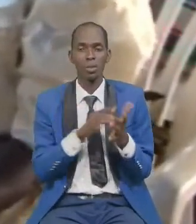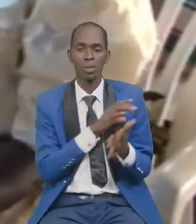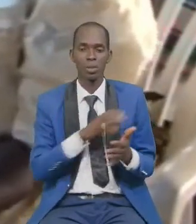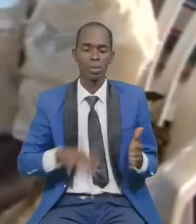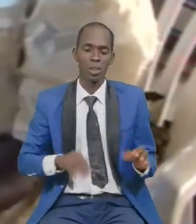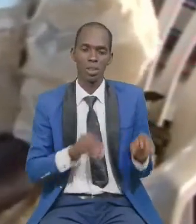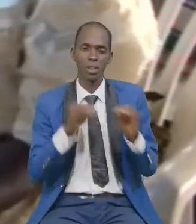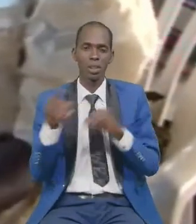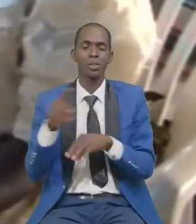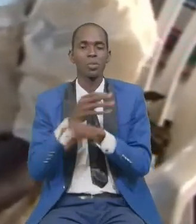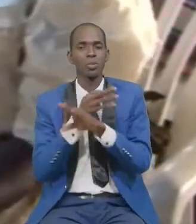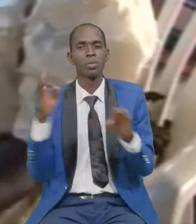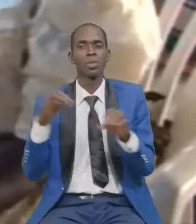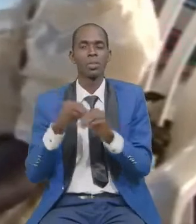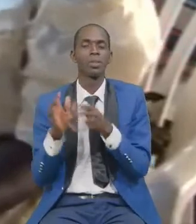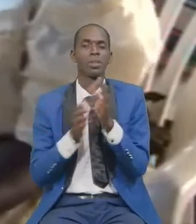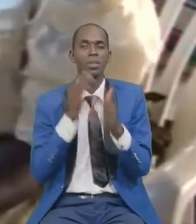free.